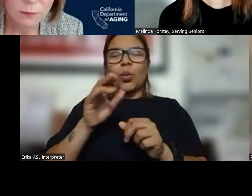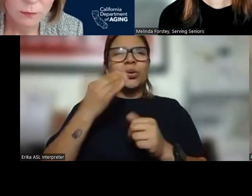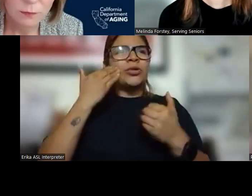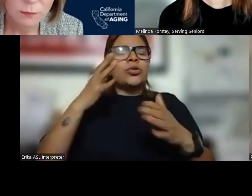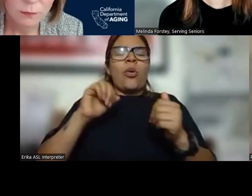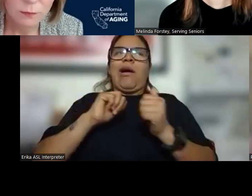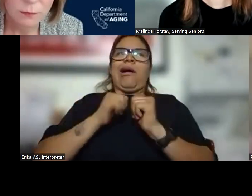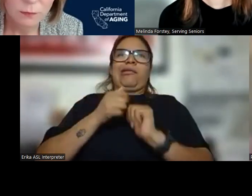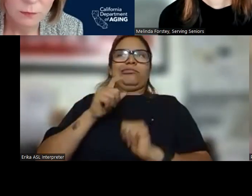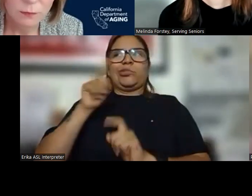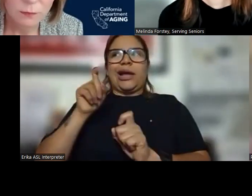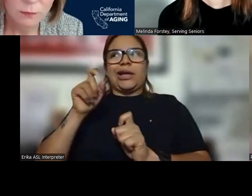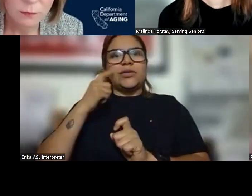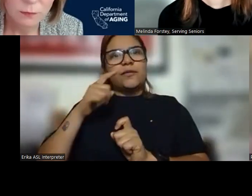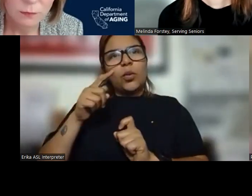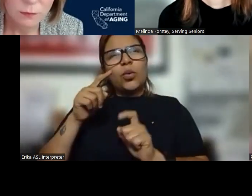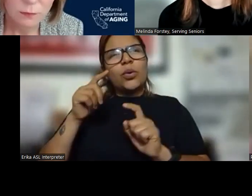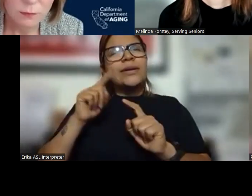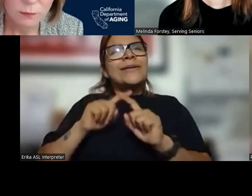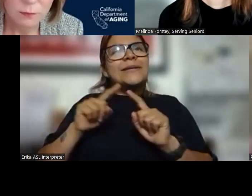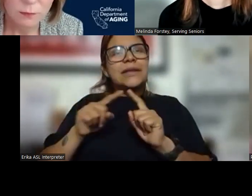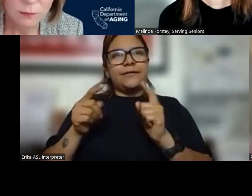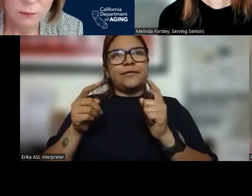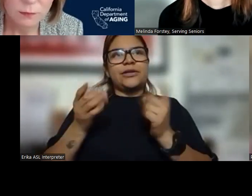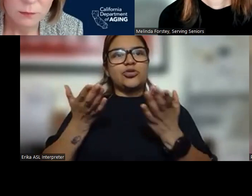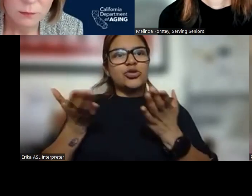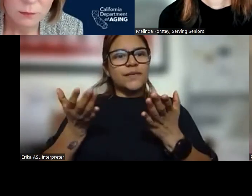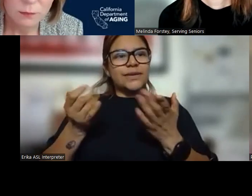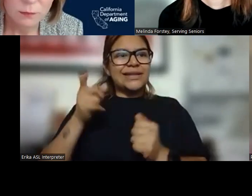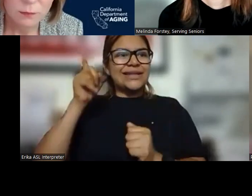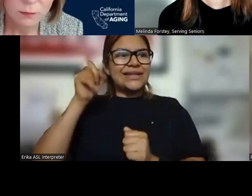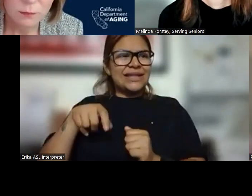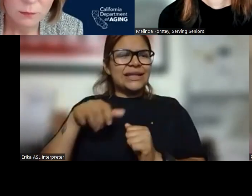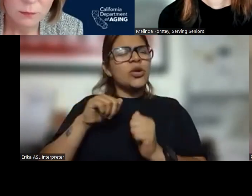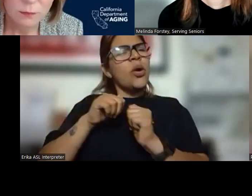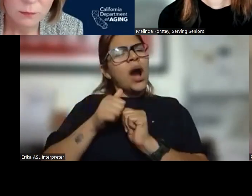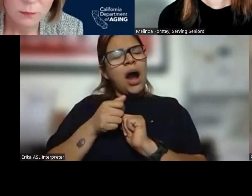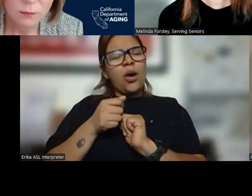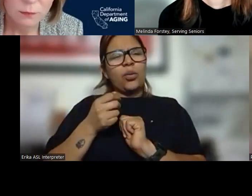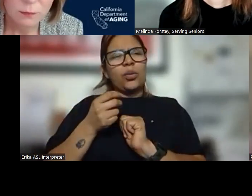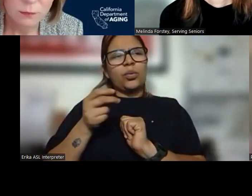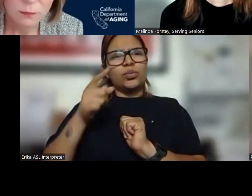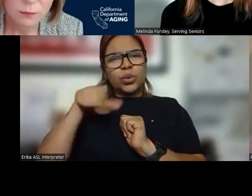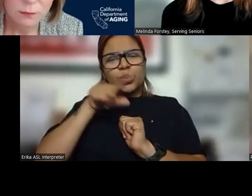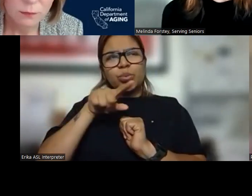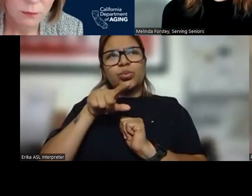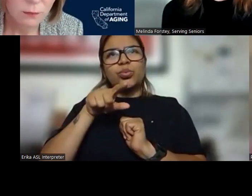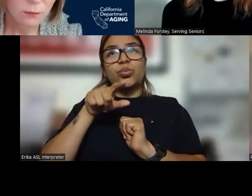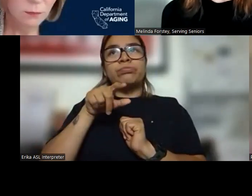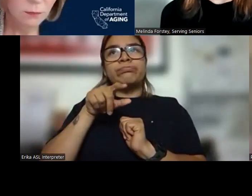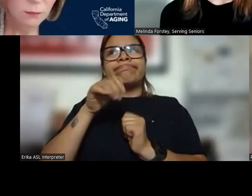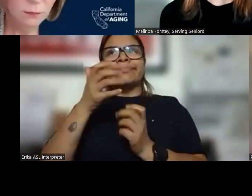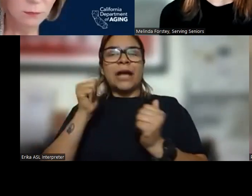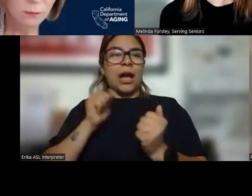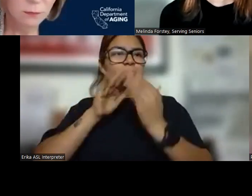reasonable accommodation. How are you folks addressing those issues when they come up?